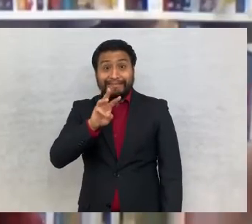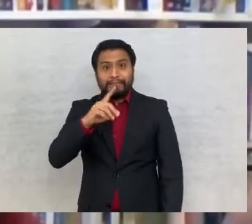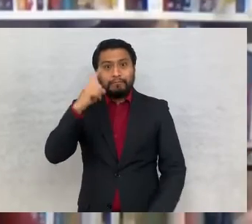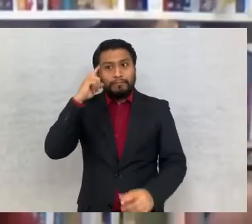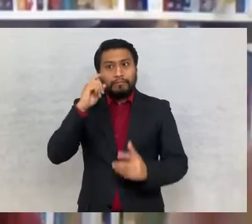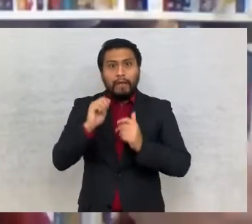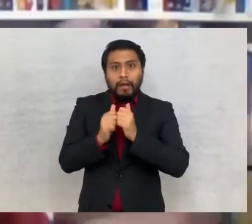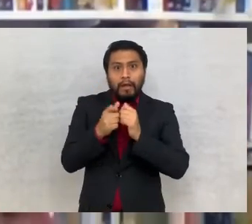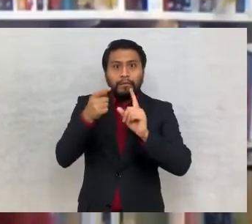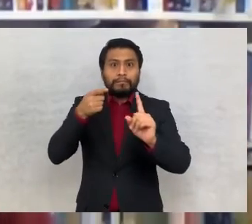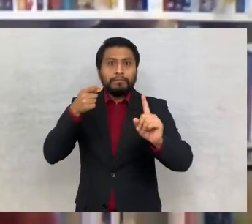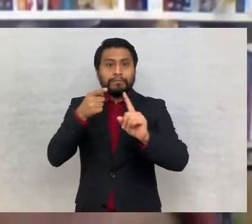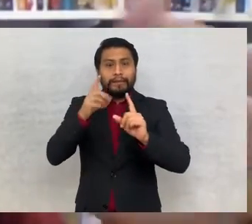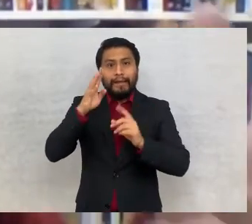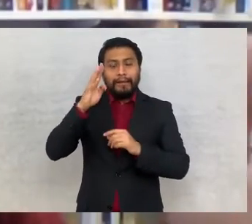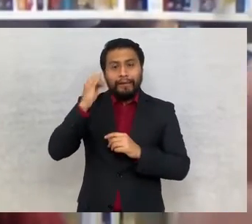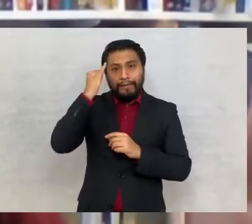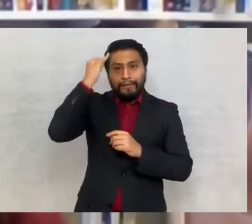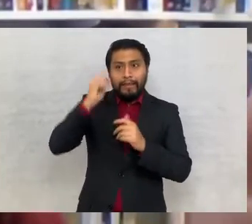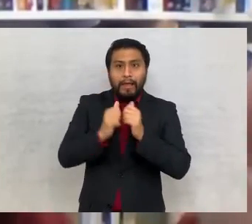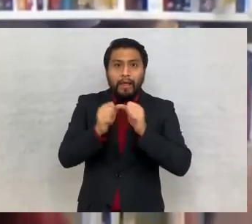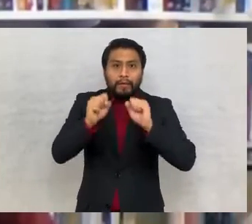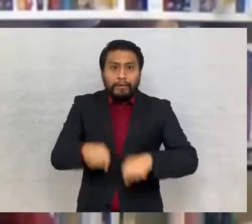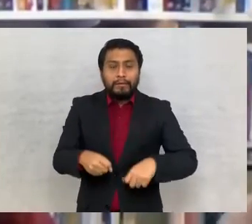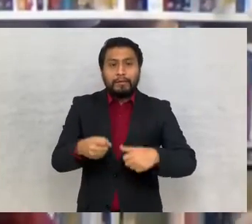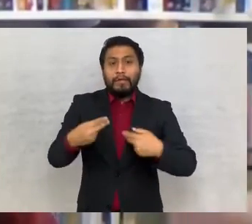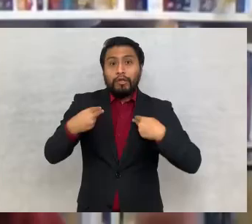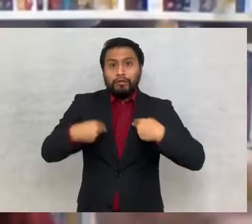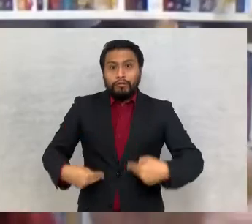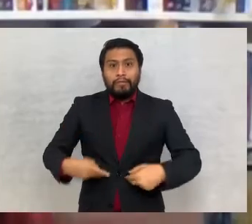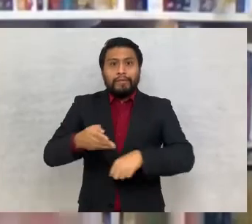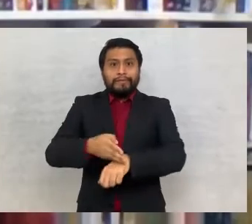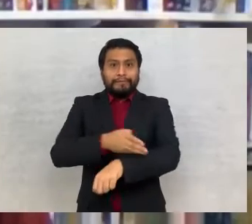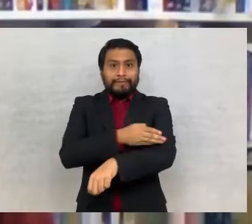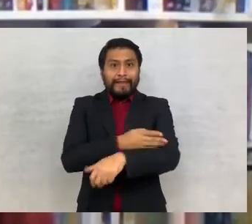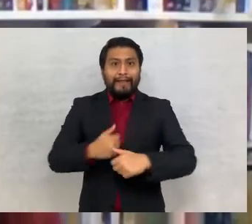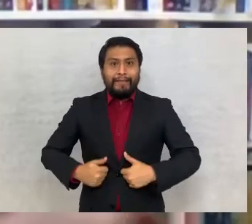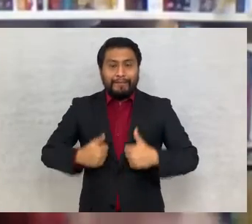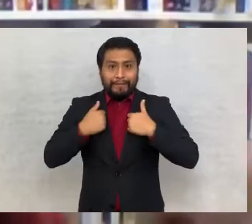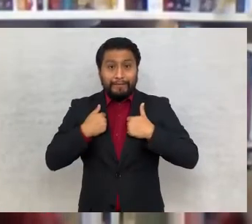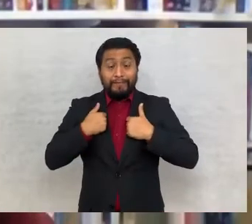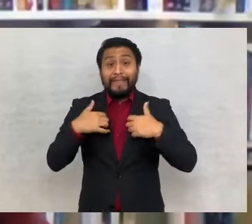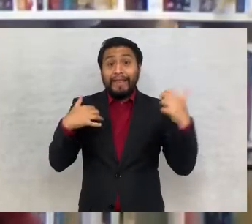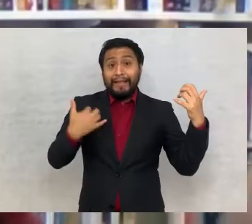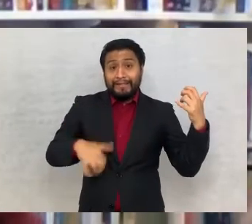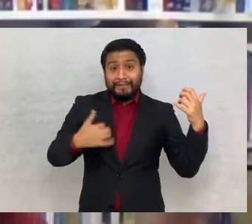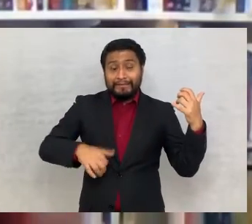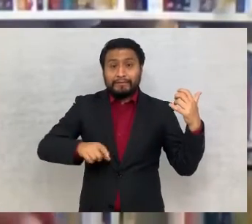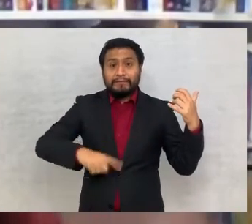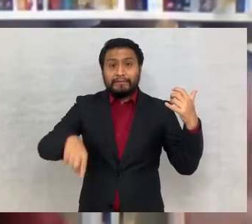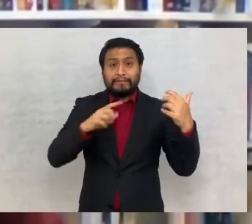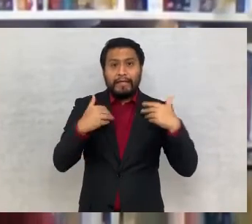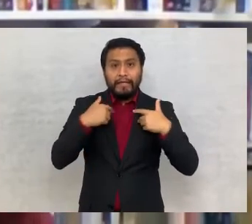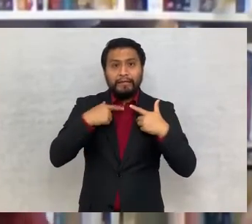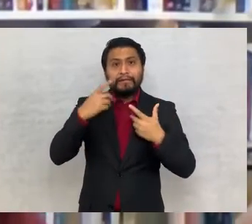country's progress, since by homogenizing the population, races that interfered with progress were being eliminated.